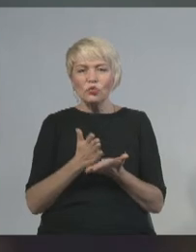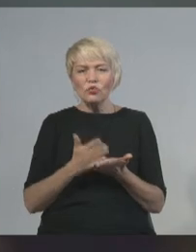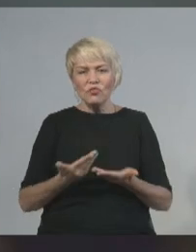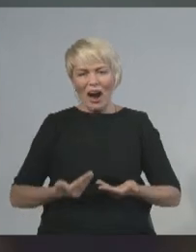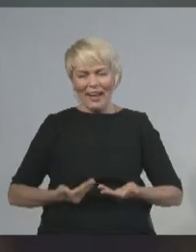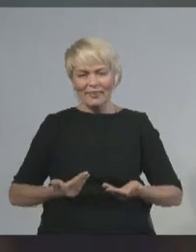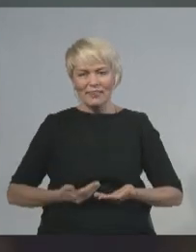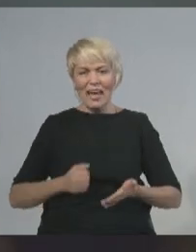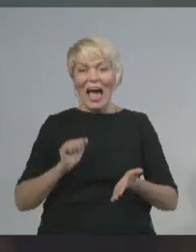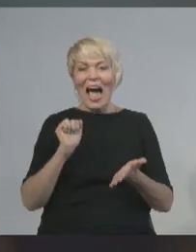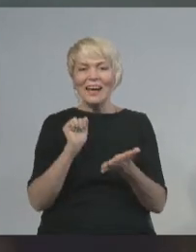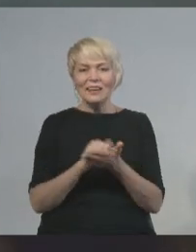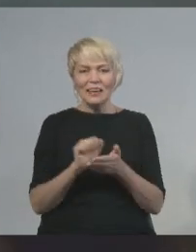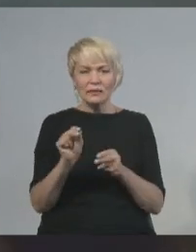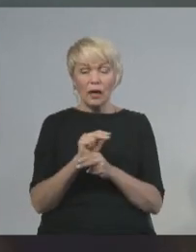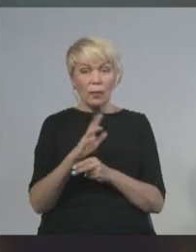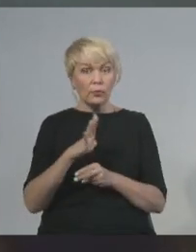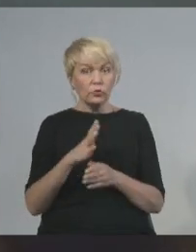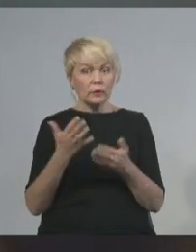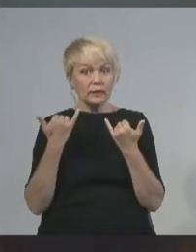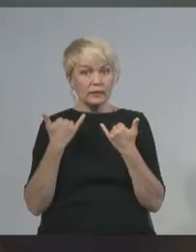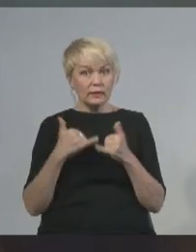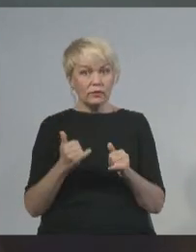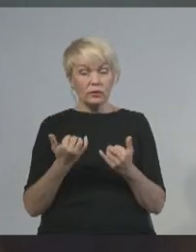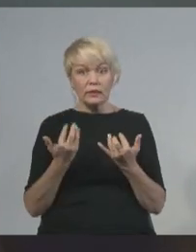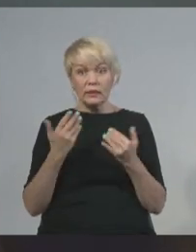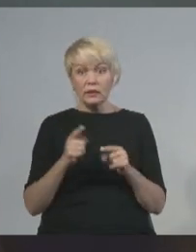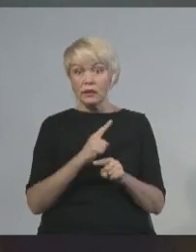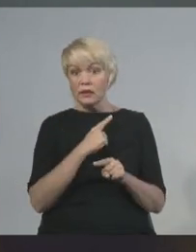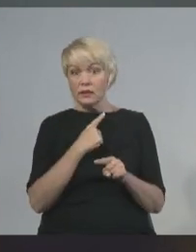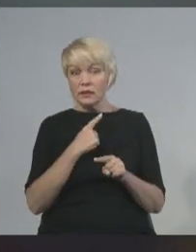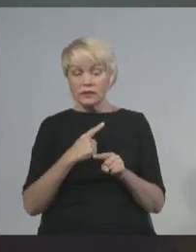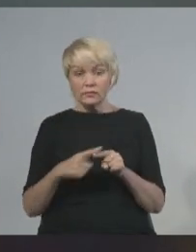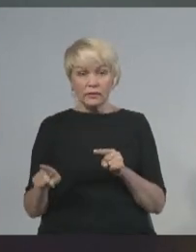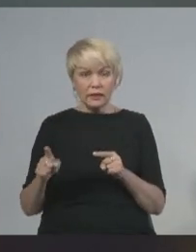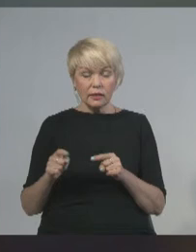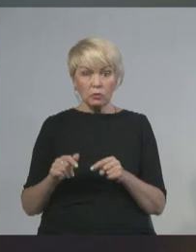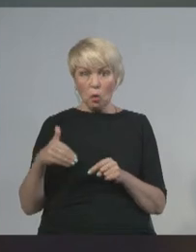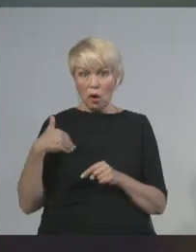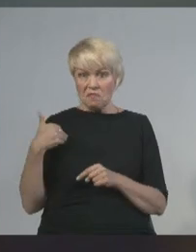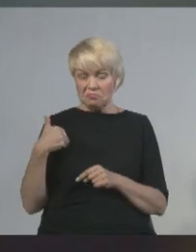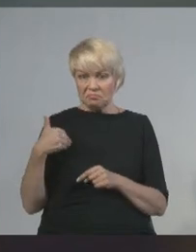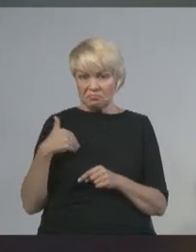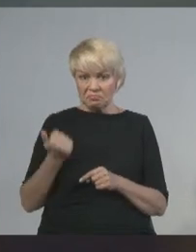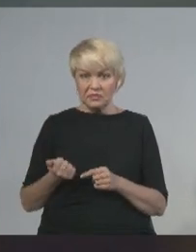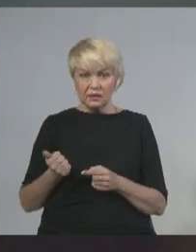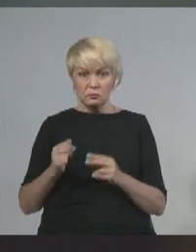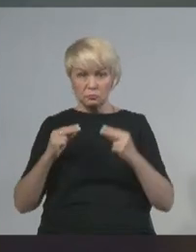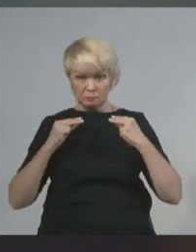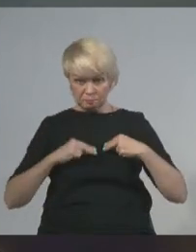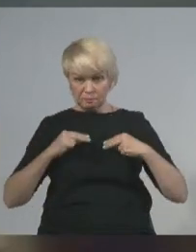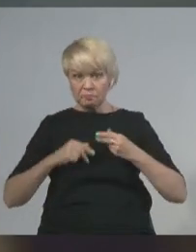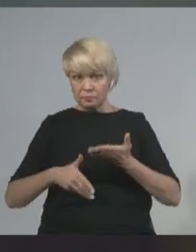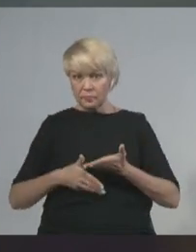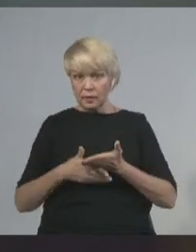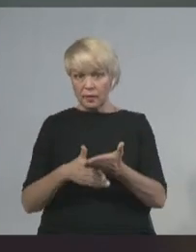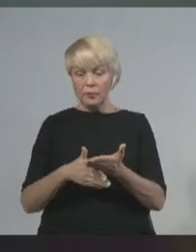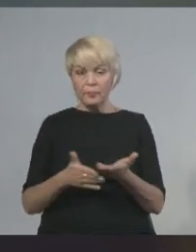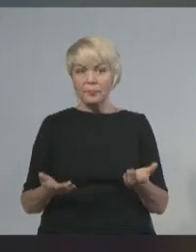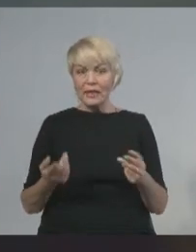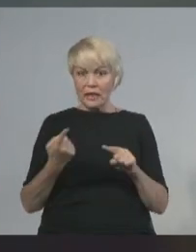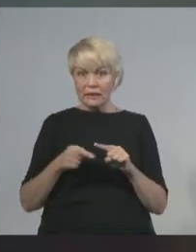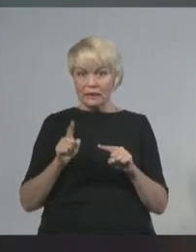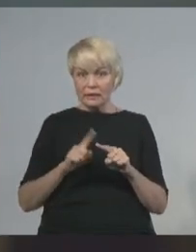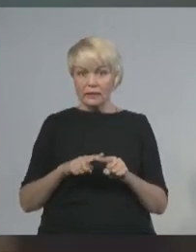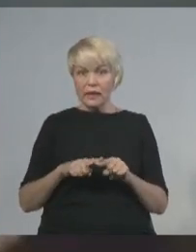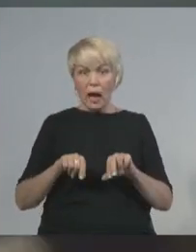for their needs and they were very surprised how fast and how effectively this model worked for